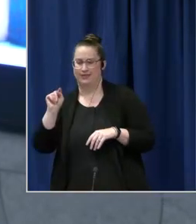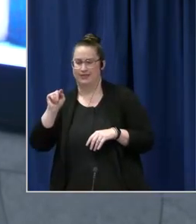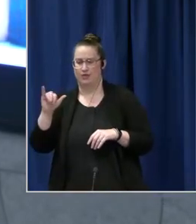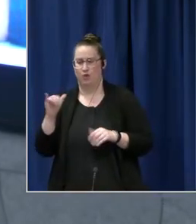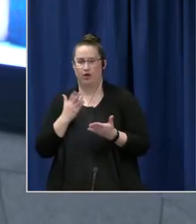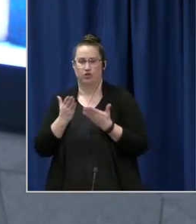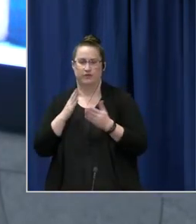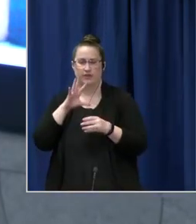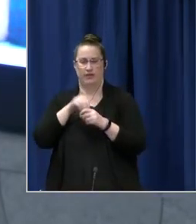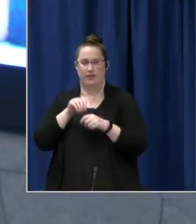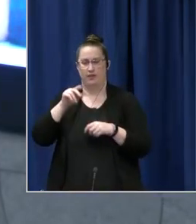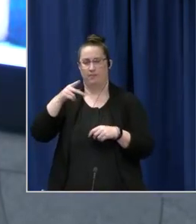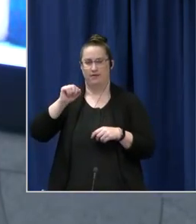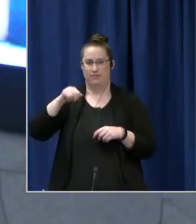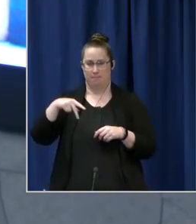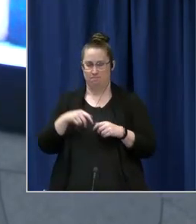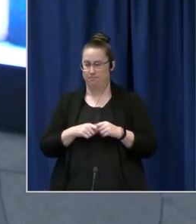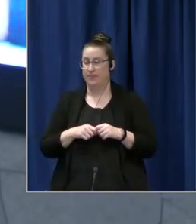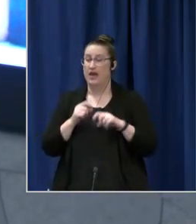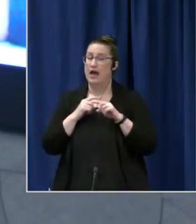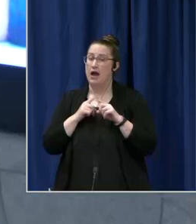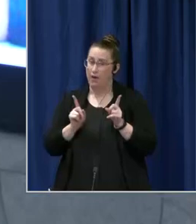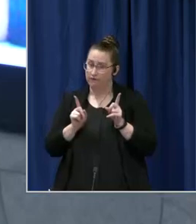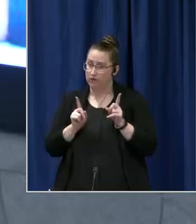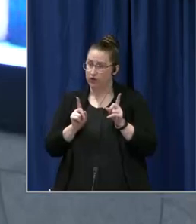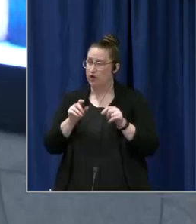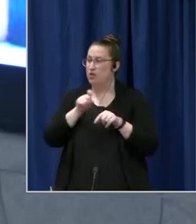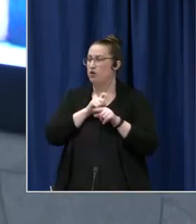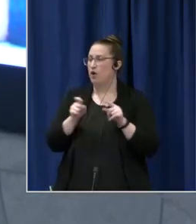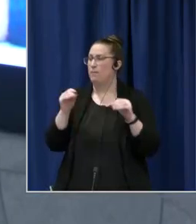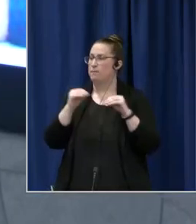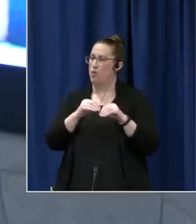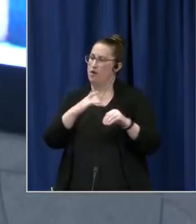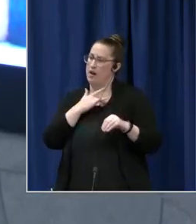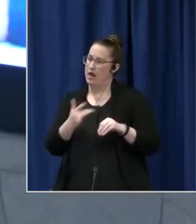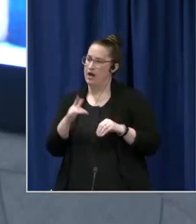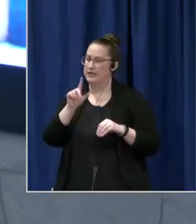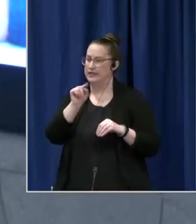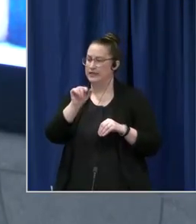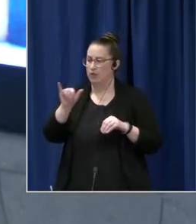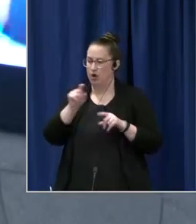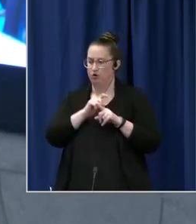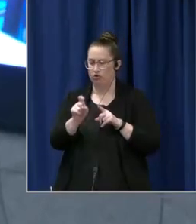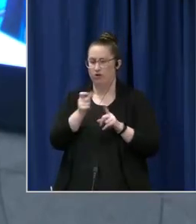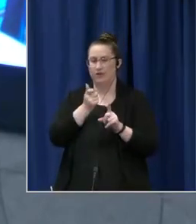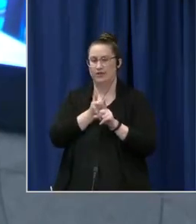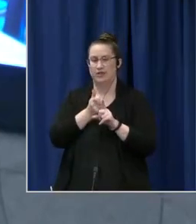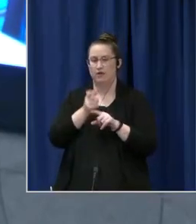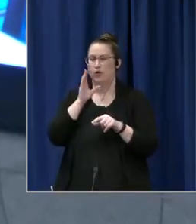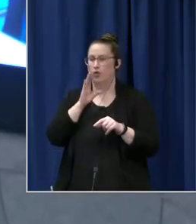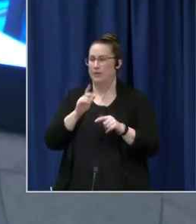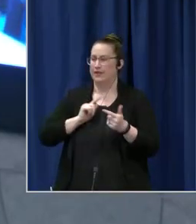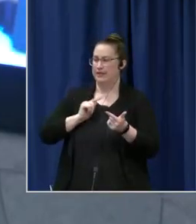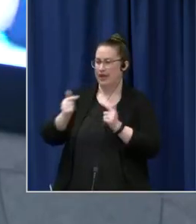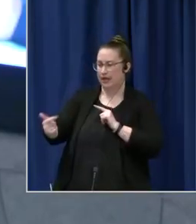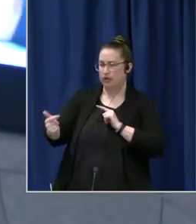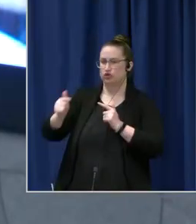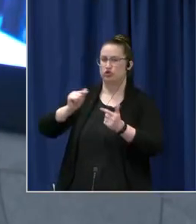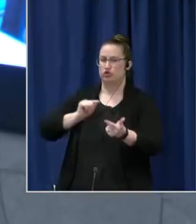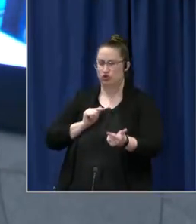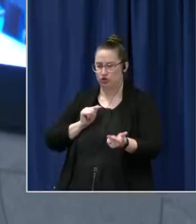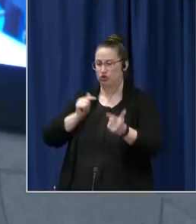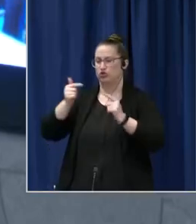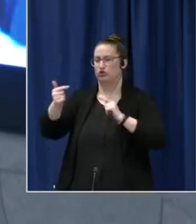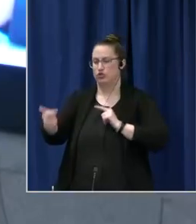service in the PSAP. However, the call will be a lot more like a TTY call, that is, you'd be taking turns